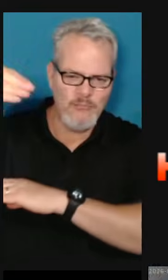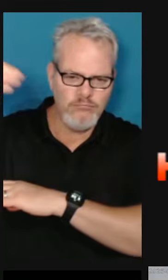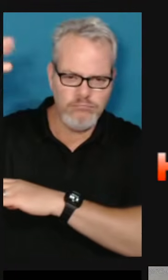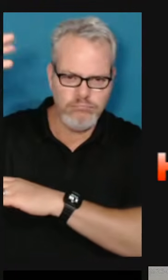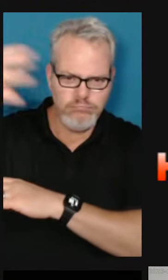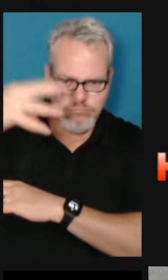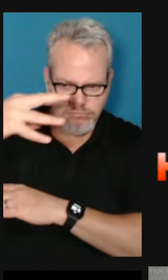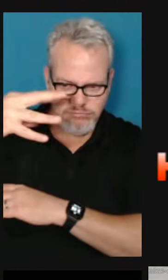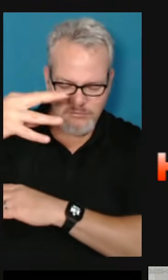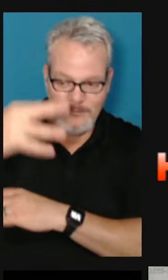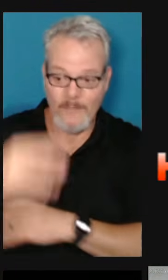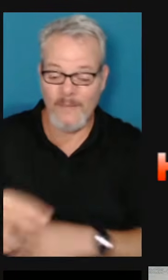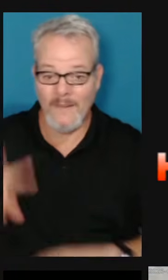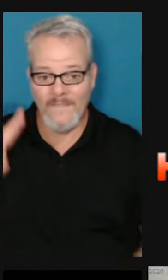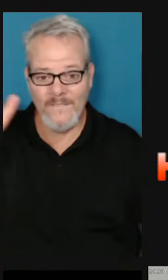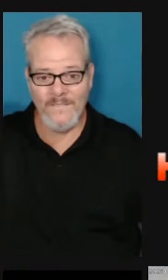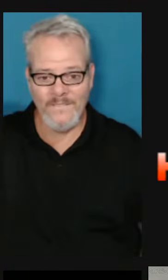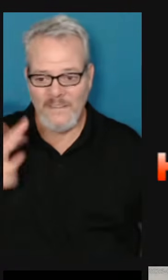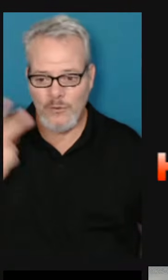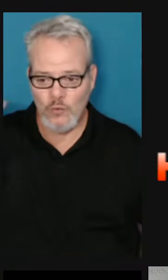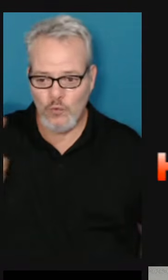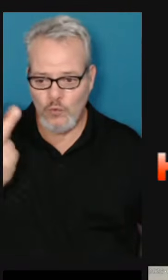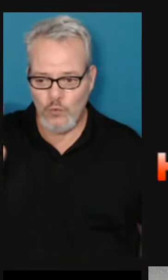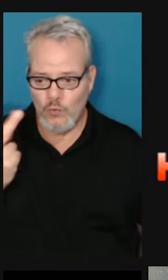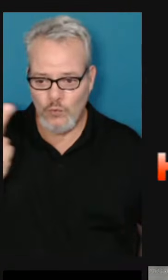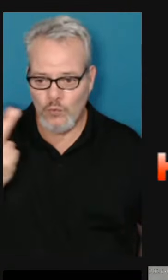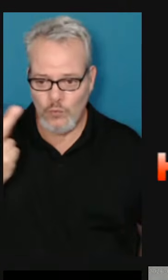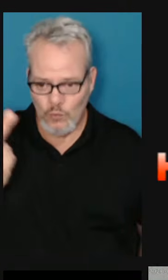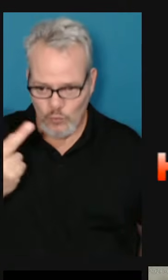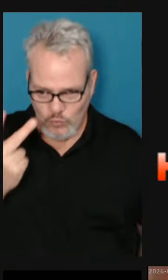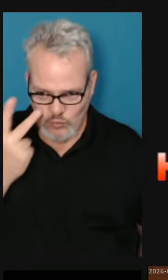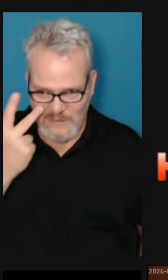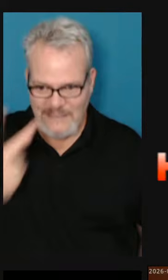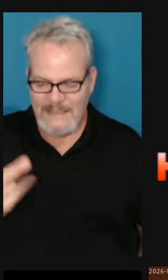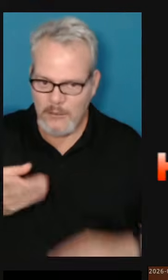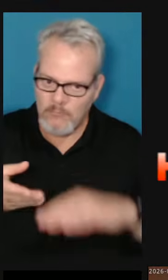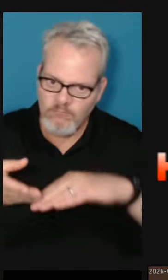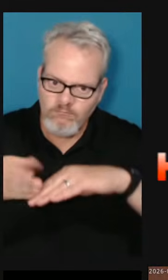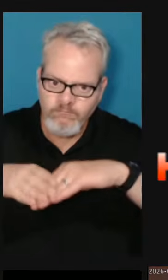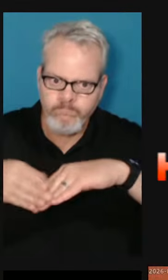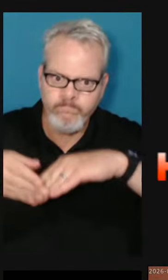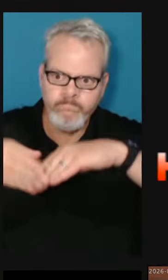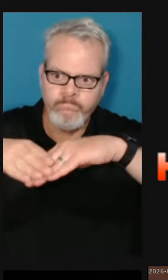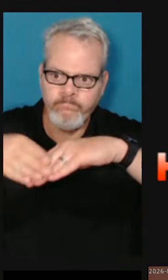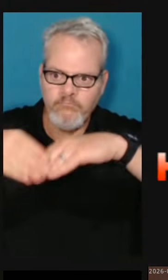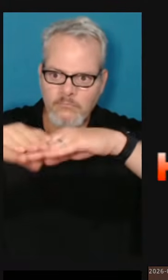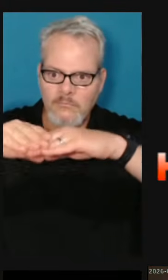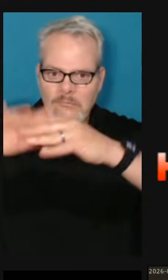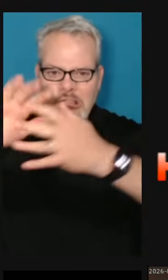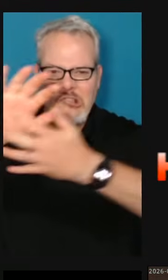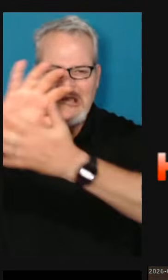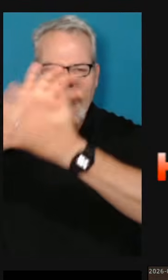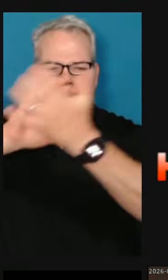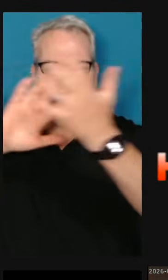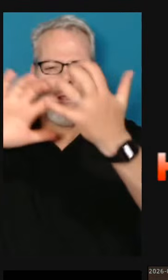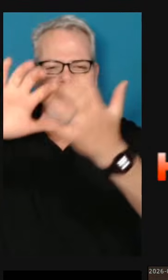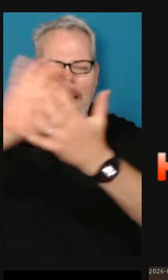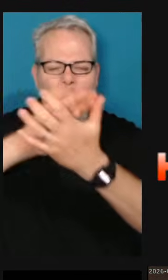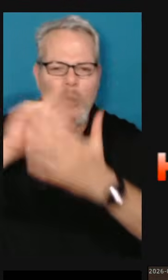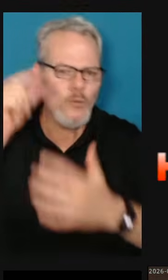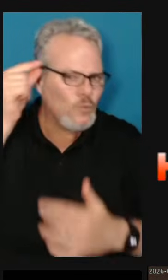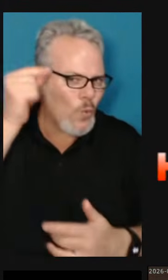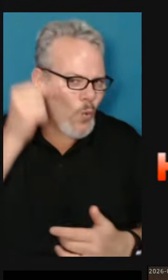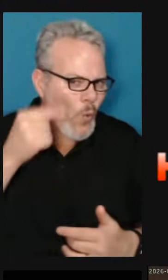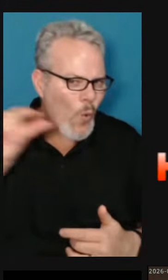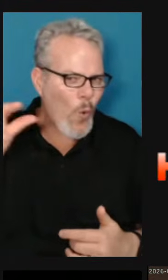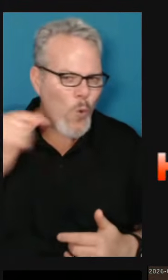camera, there is a ramp up. You can see golden clouds there. I think that might be either the sun